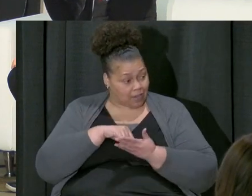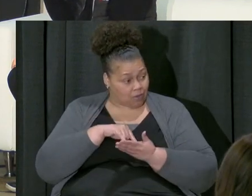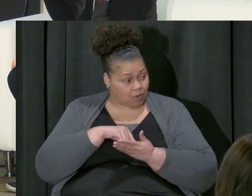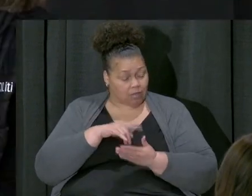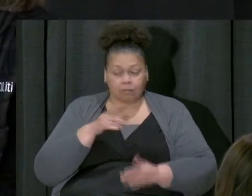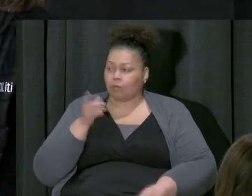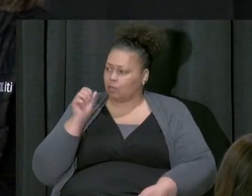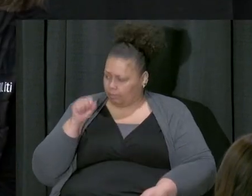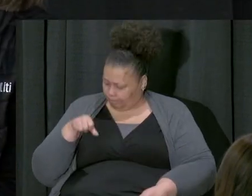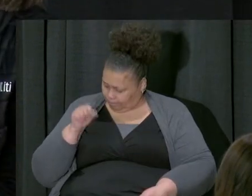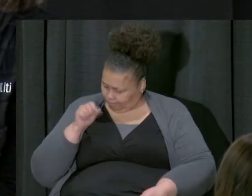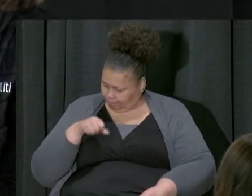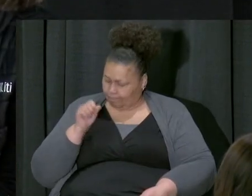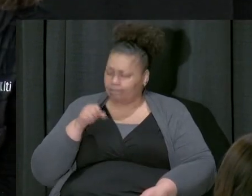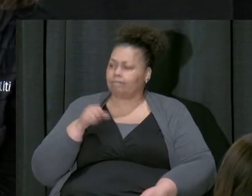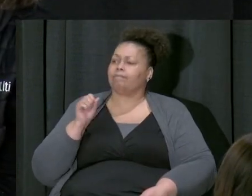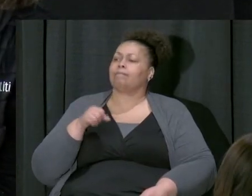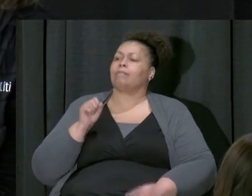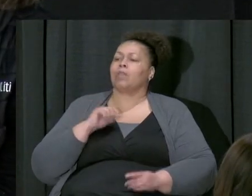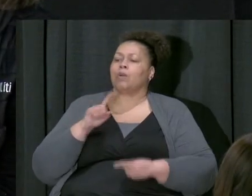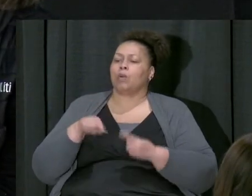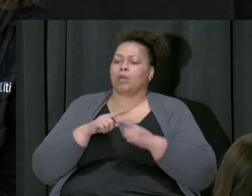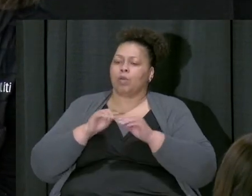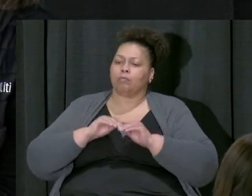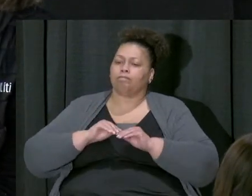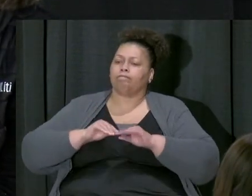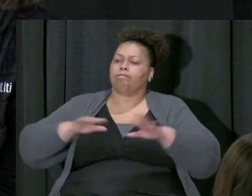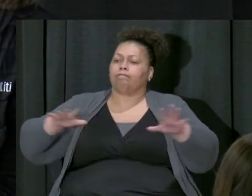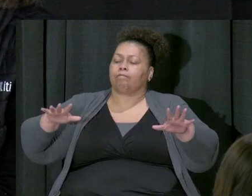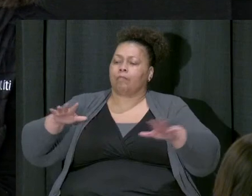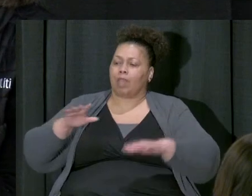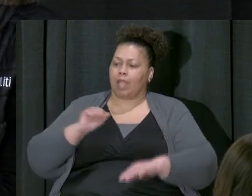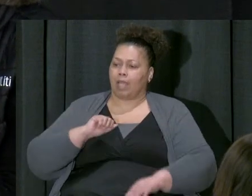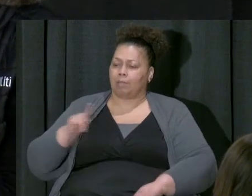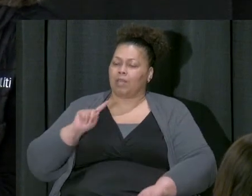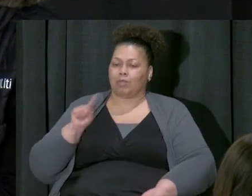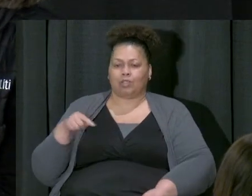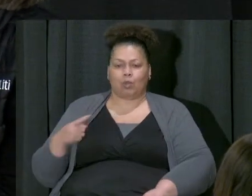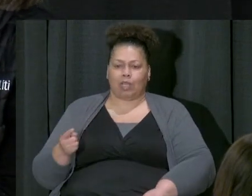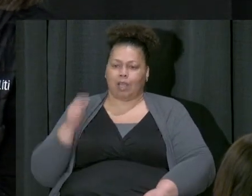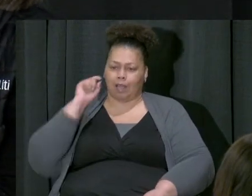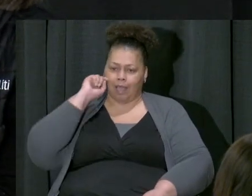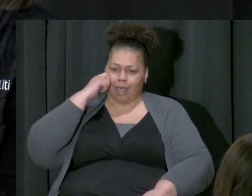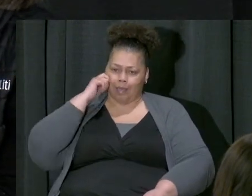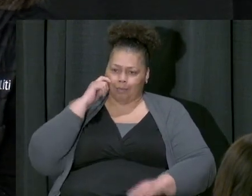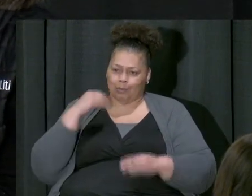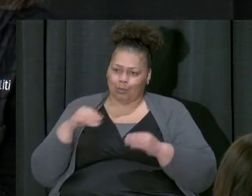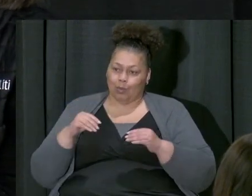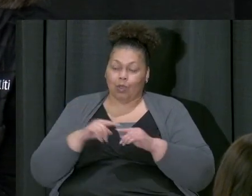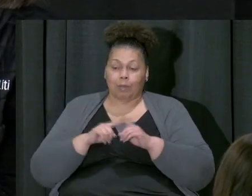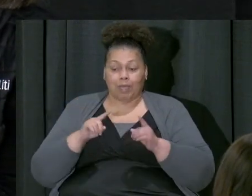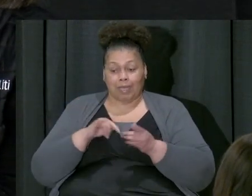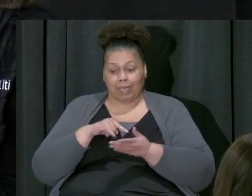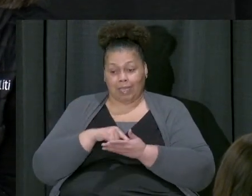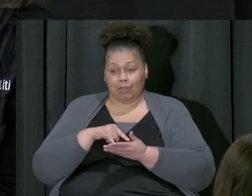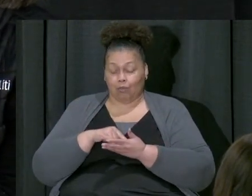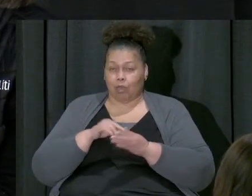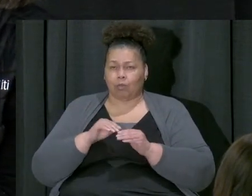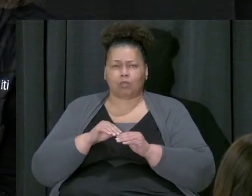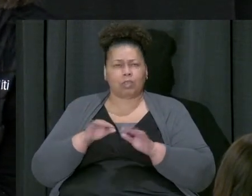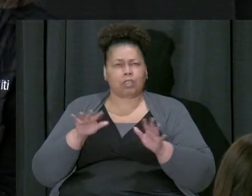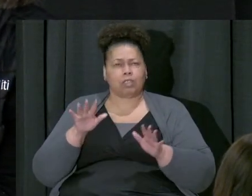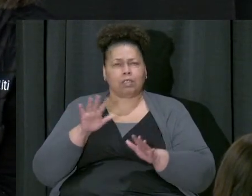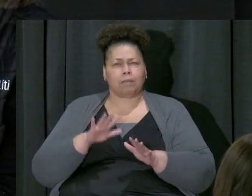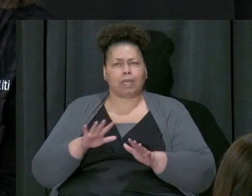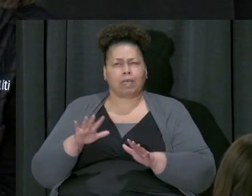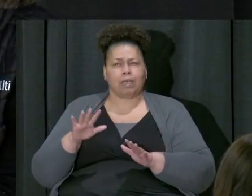Absolutely. When we launched the app, it was only on the Apple Store, but the Android version was released, I think, a